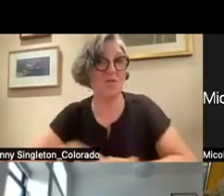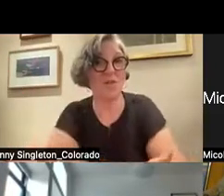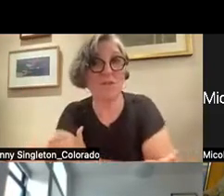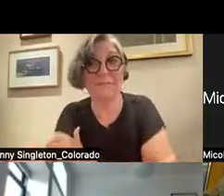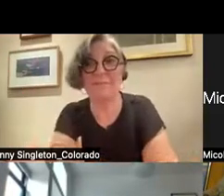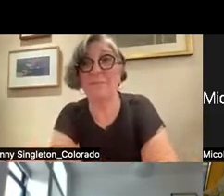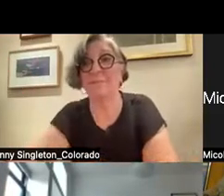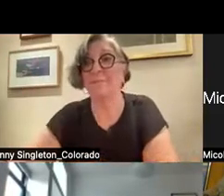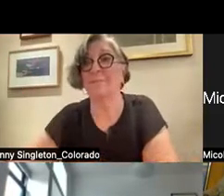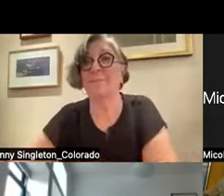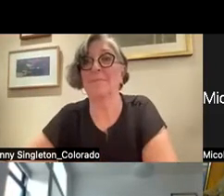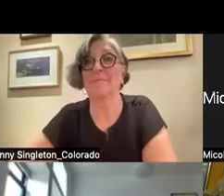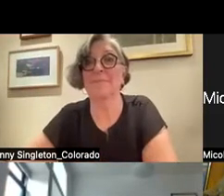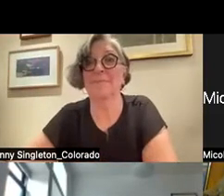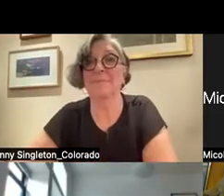English structure.